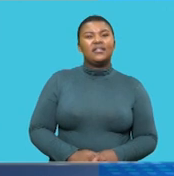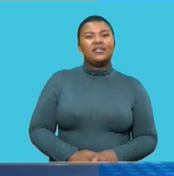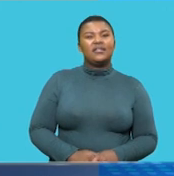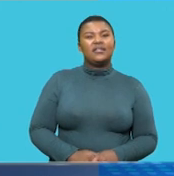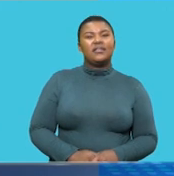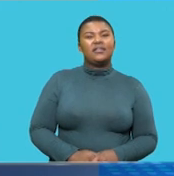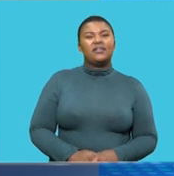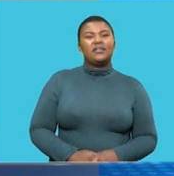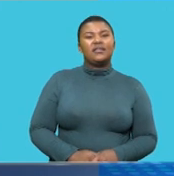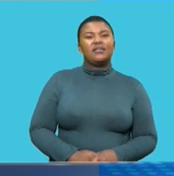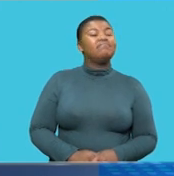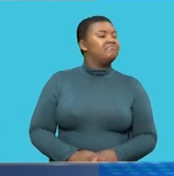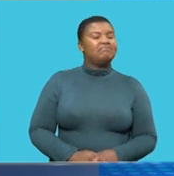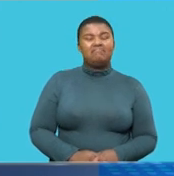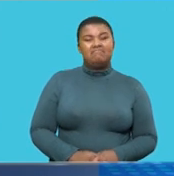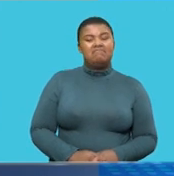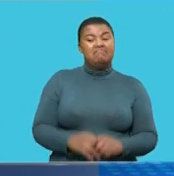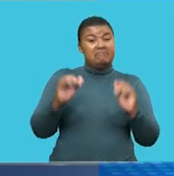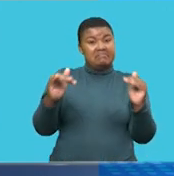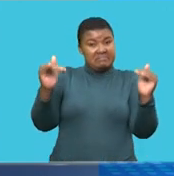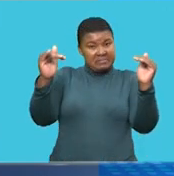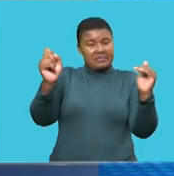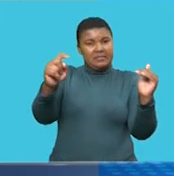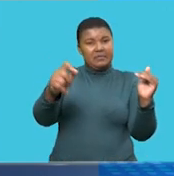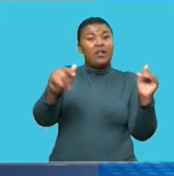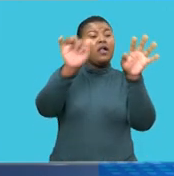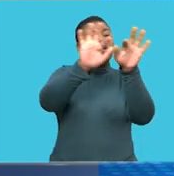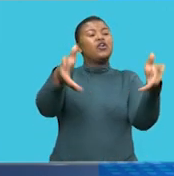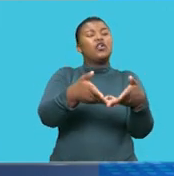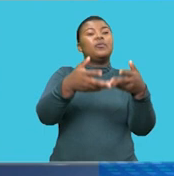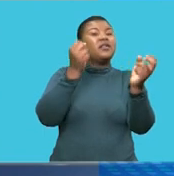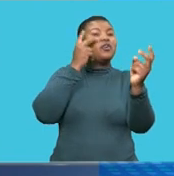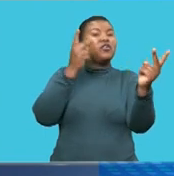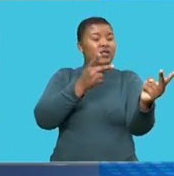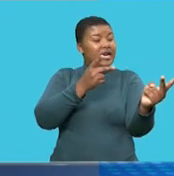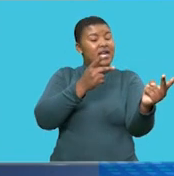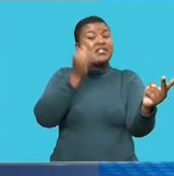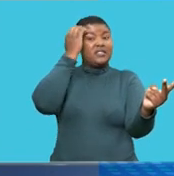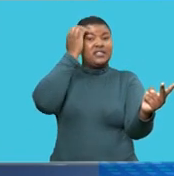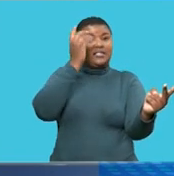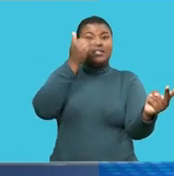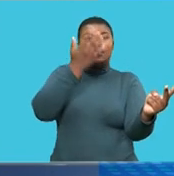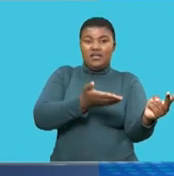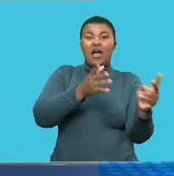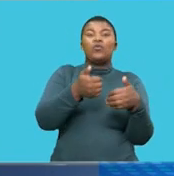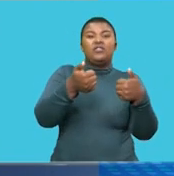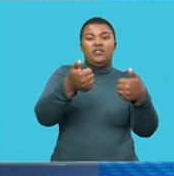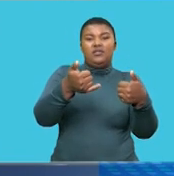but it's the only highly globally recognized